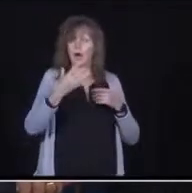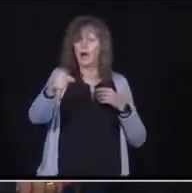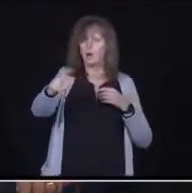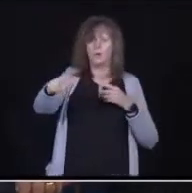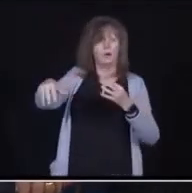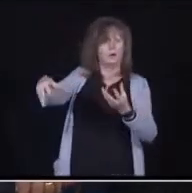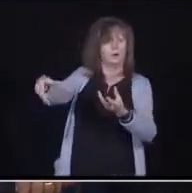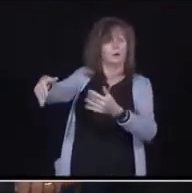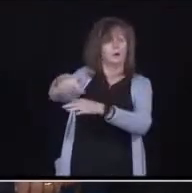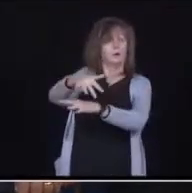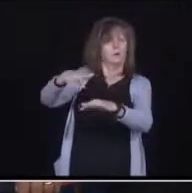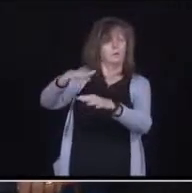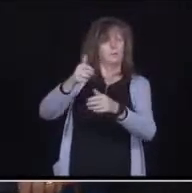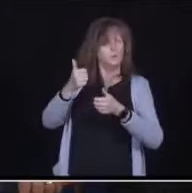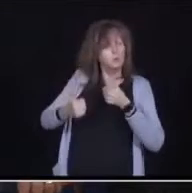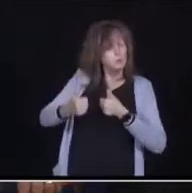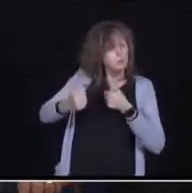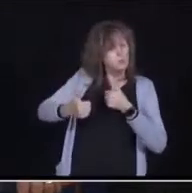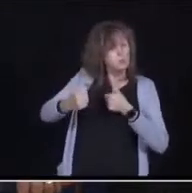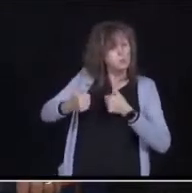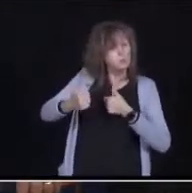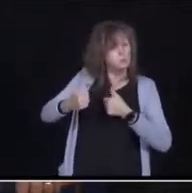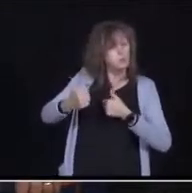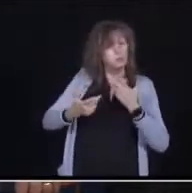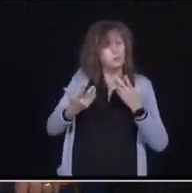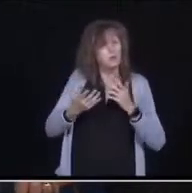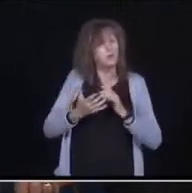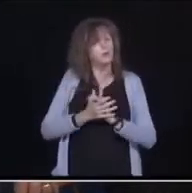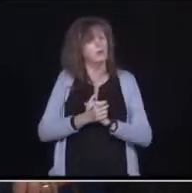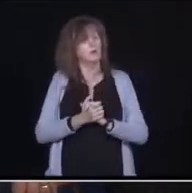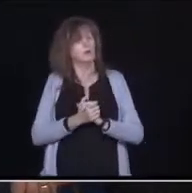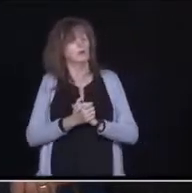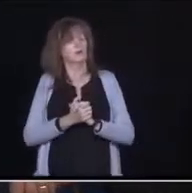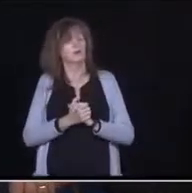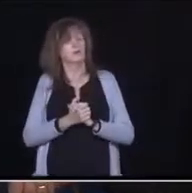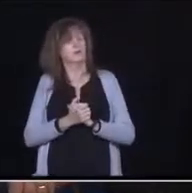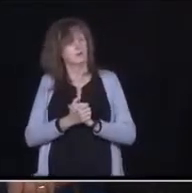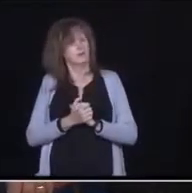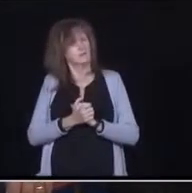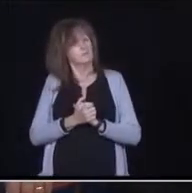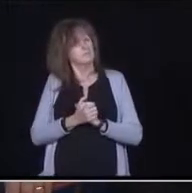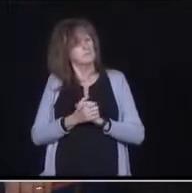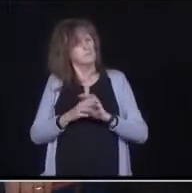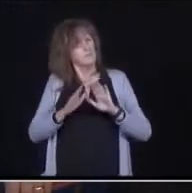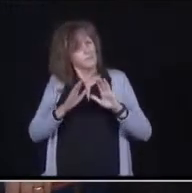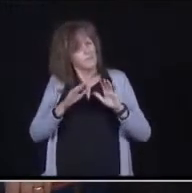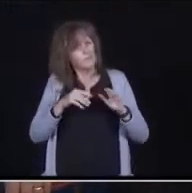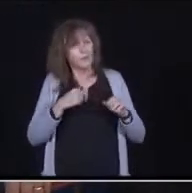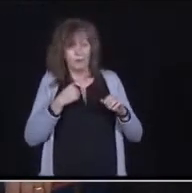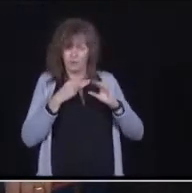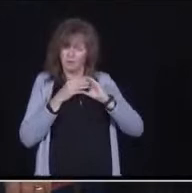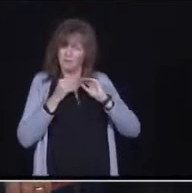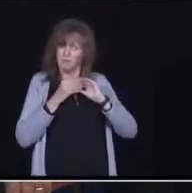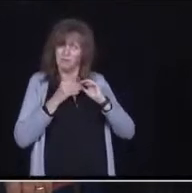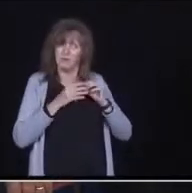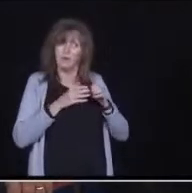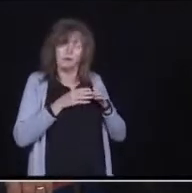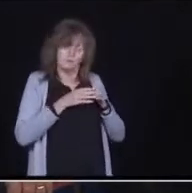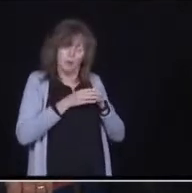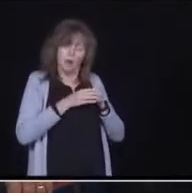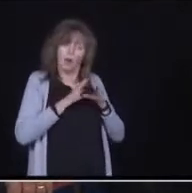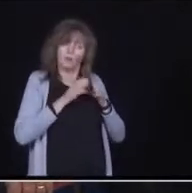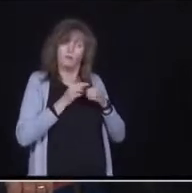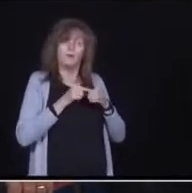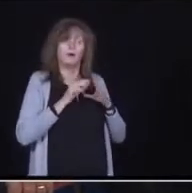has said and others have said is that you need to have a small group of people and family members that you